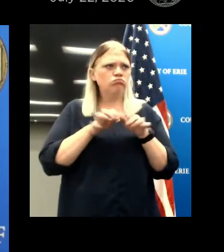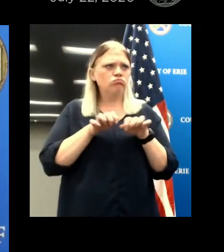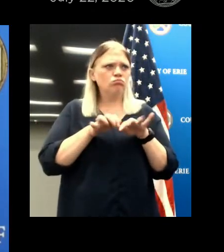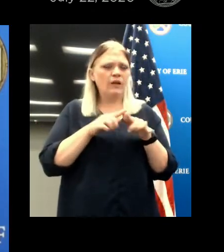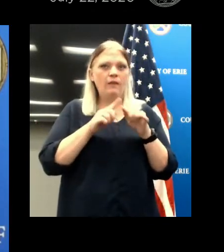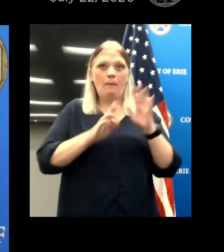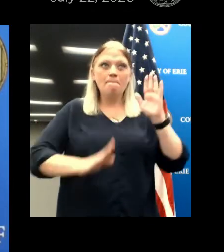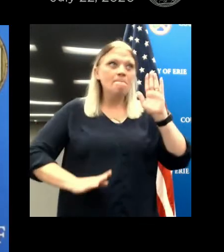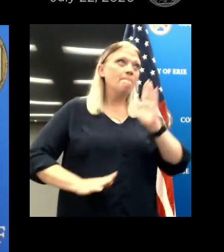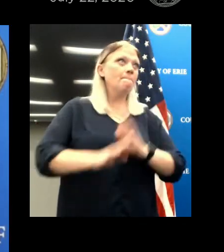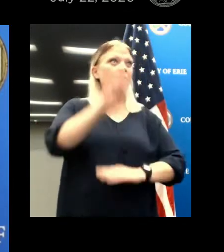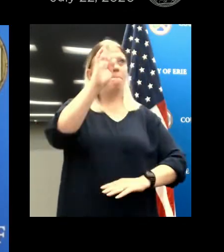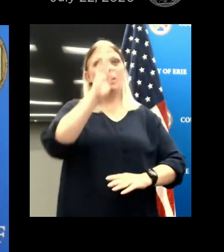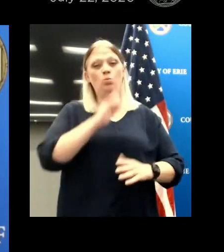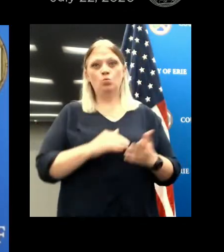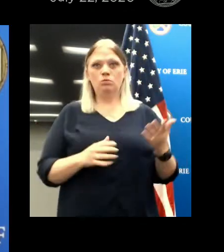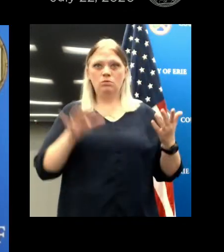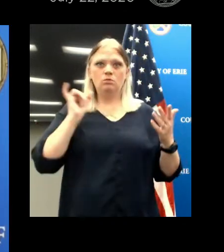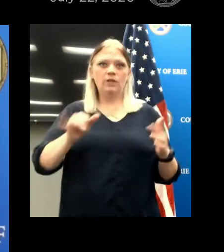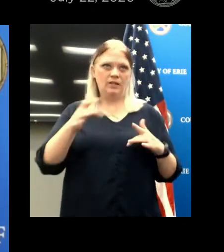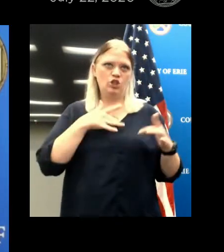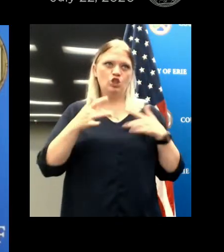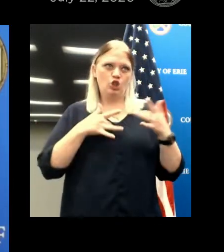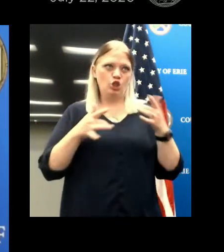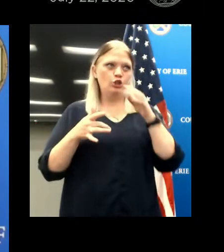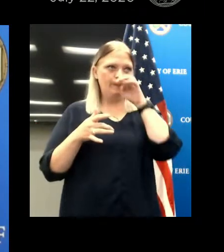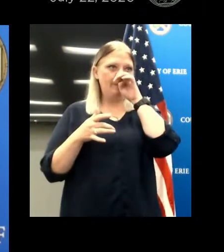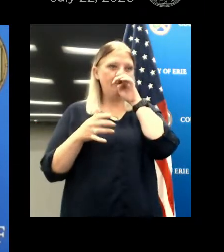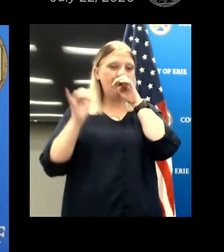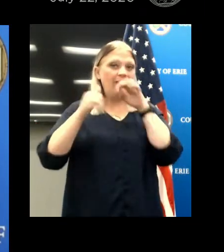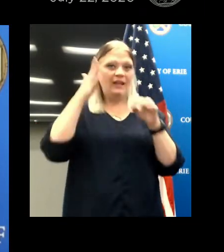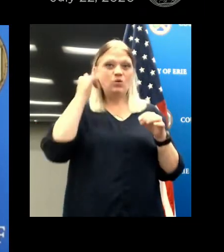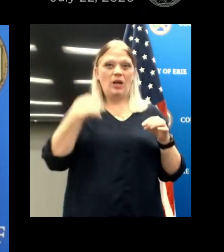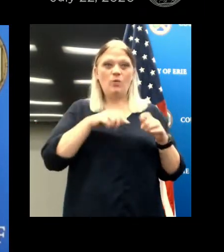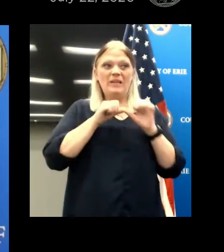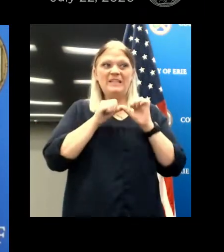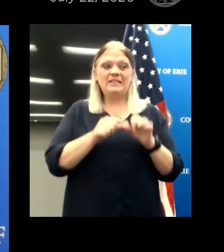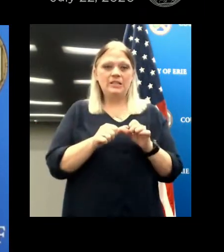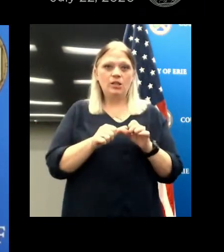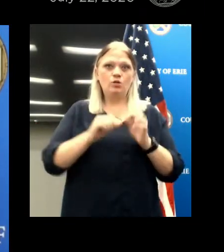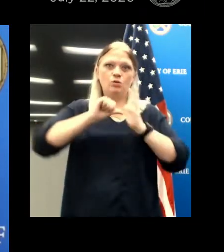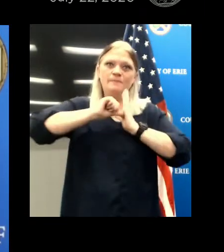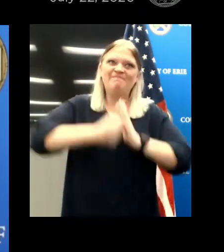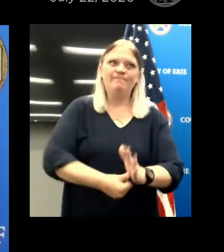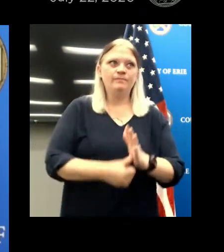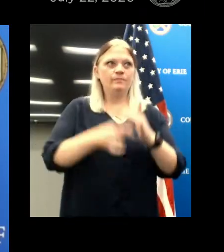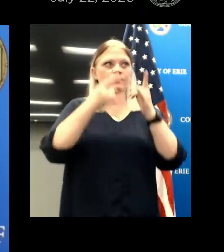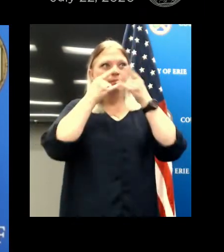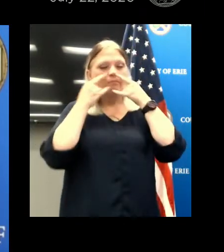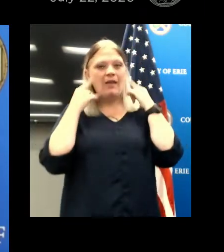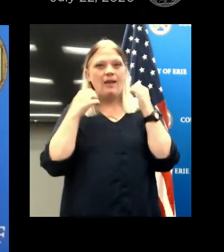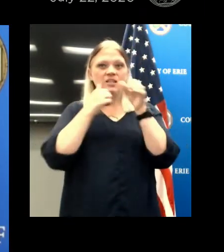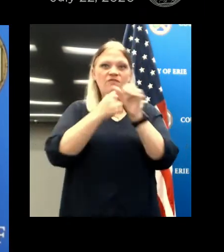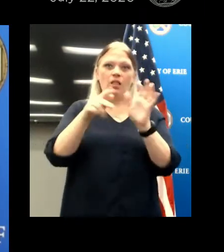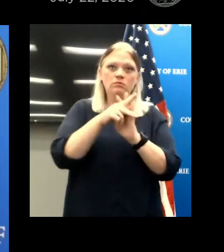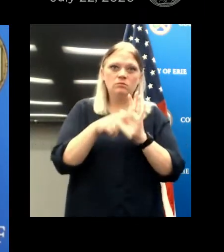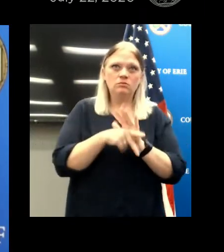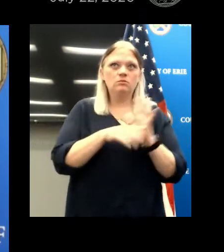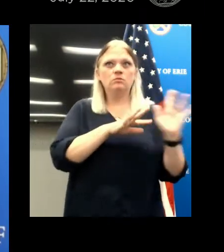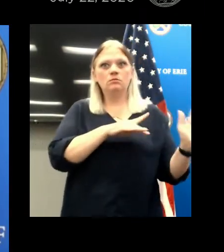in the community. And that's what we're concerned about, and that's why we continue to stress wearing a mask and following all the proper